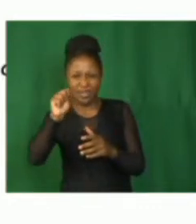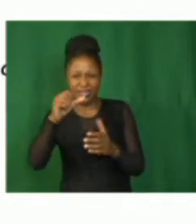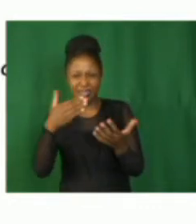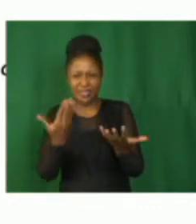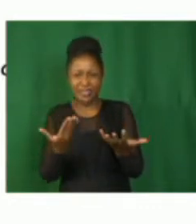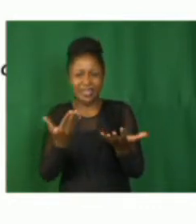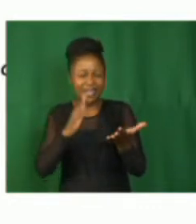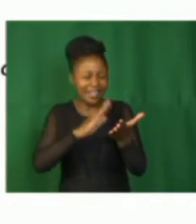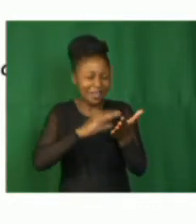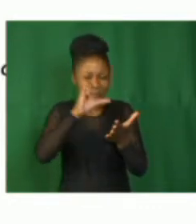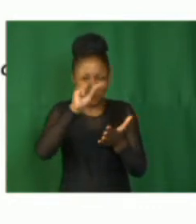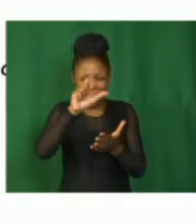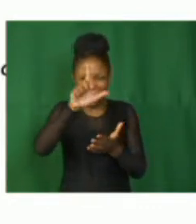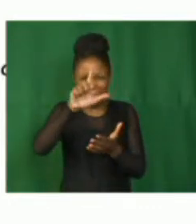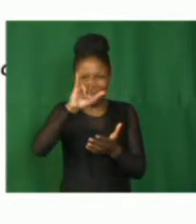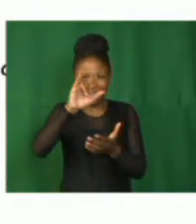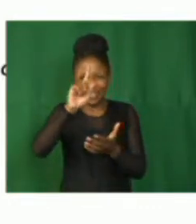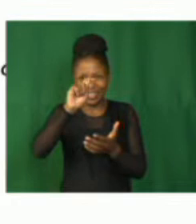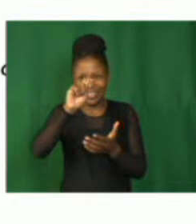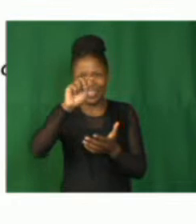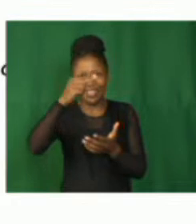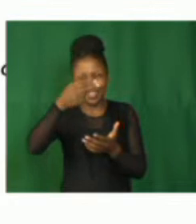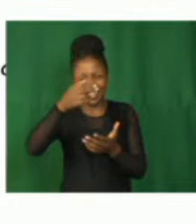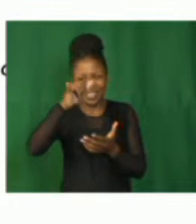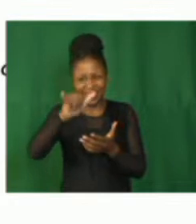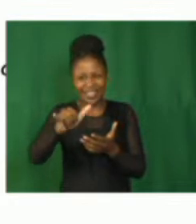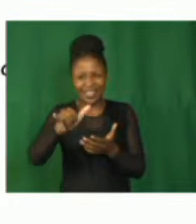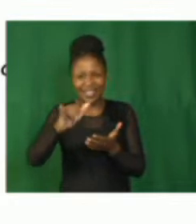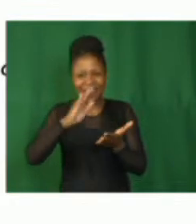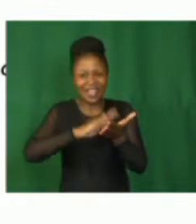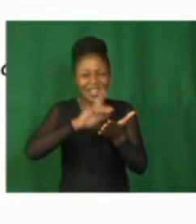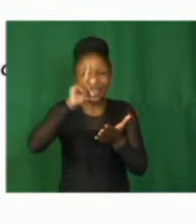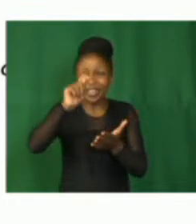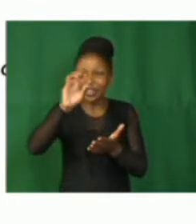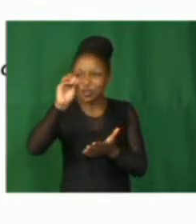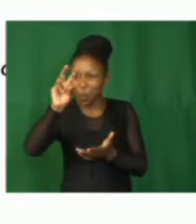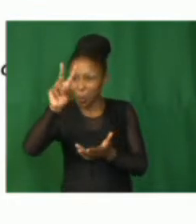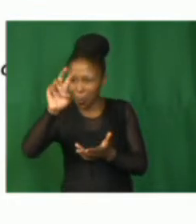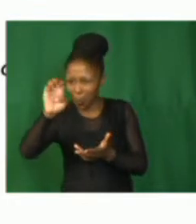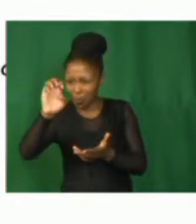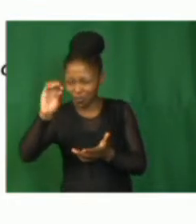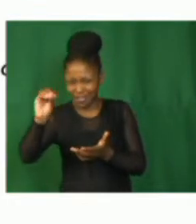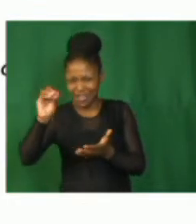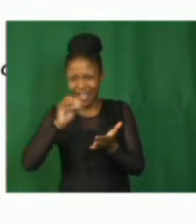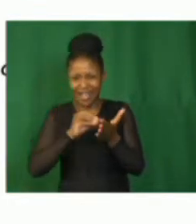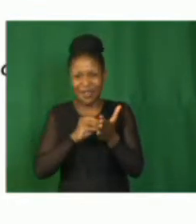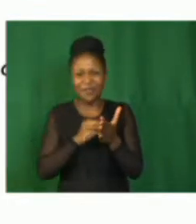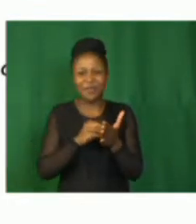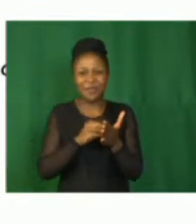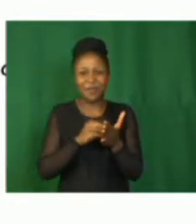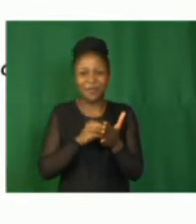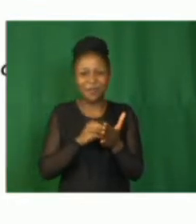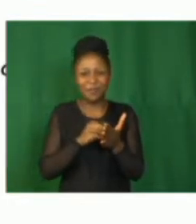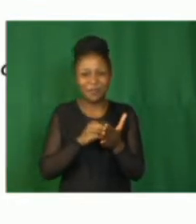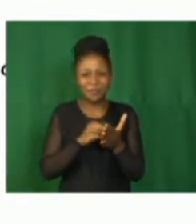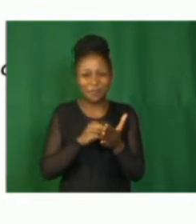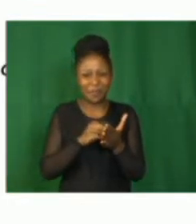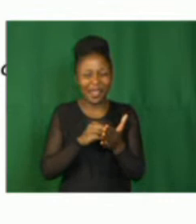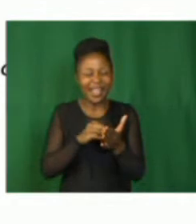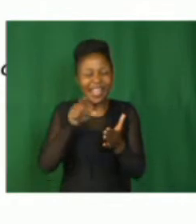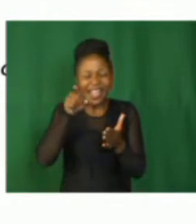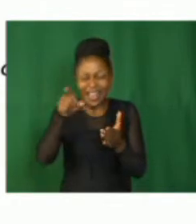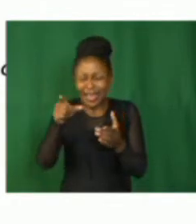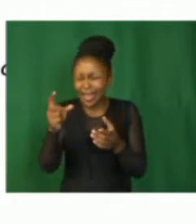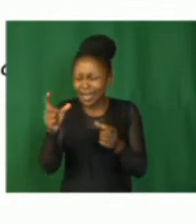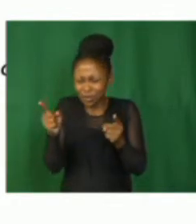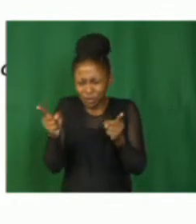borogovs and the mom rads out grab." Now, this is the end of the